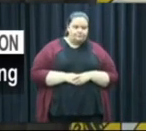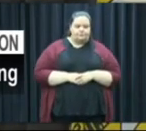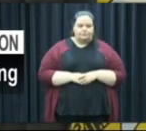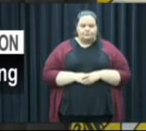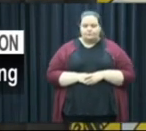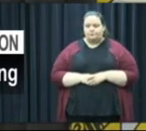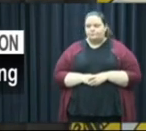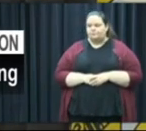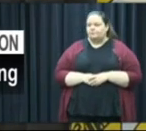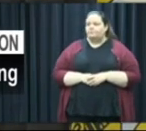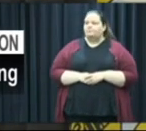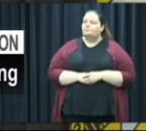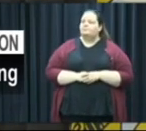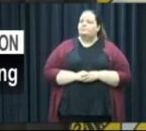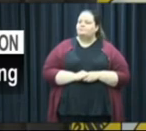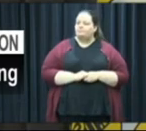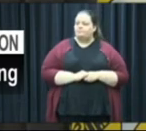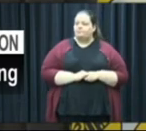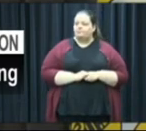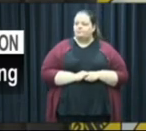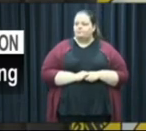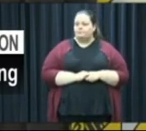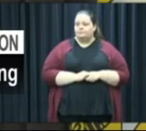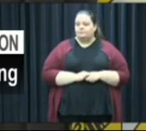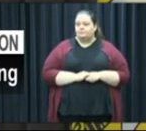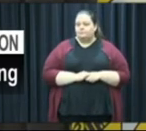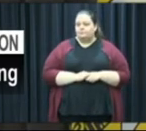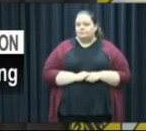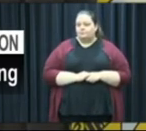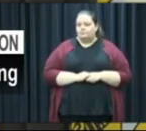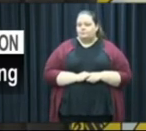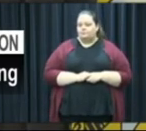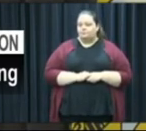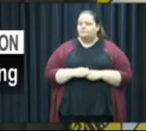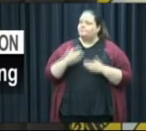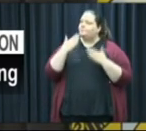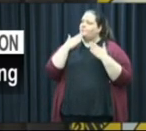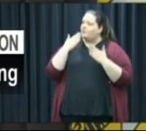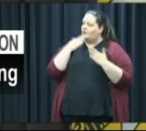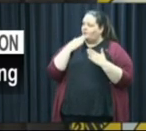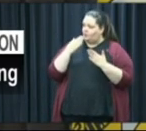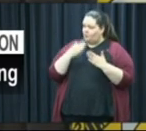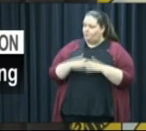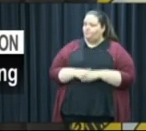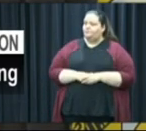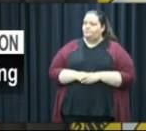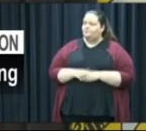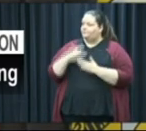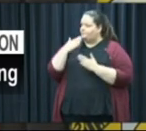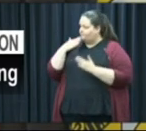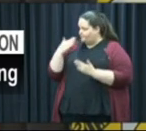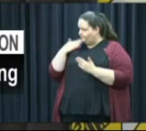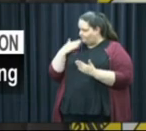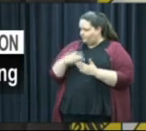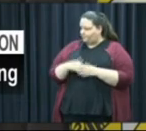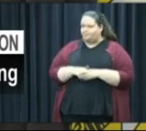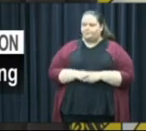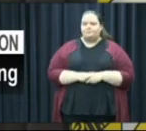Merci, Monsieur le Premier Ministre et Dr. Russell. Thank you, Premier Higgs and Dr. Russell.